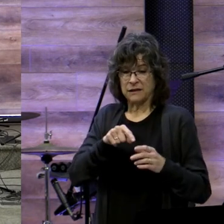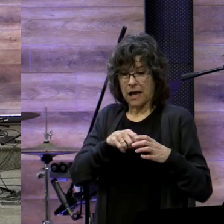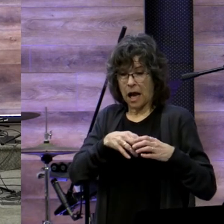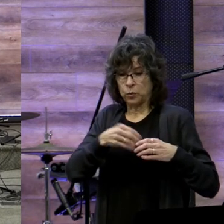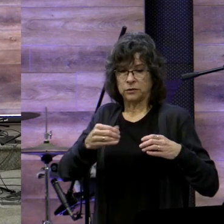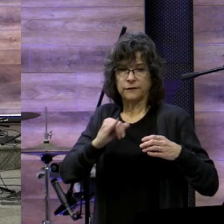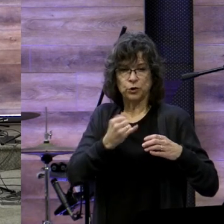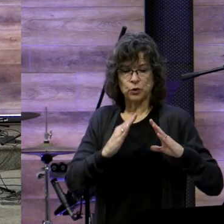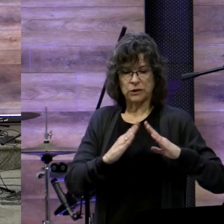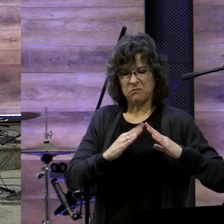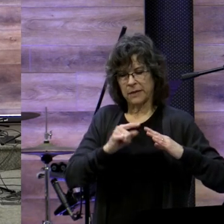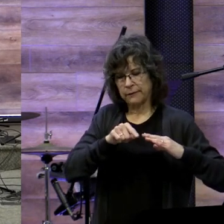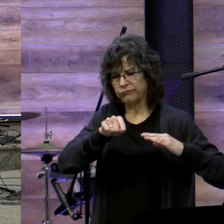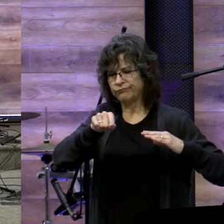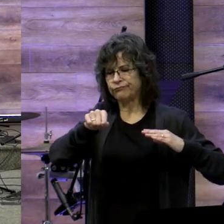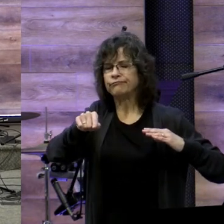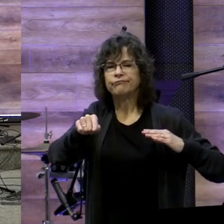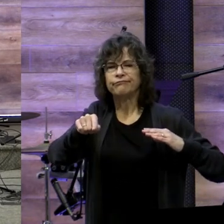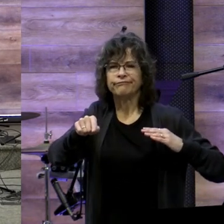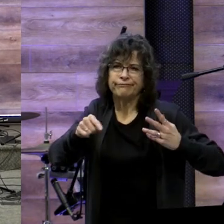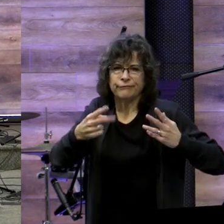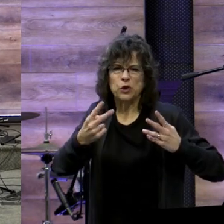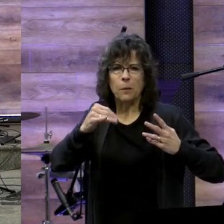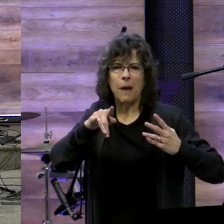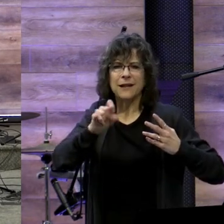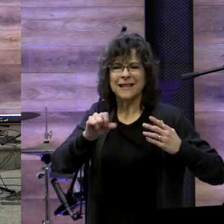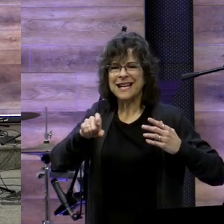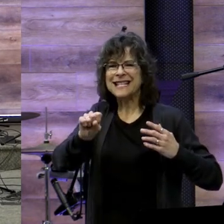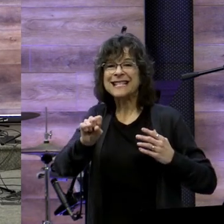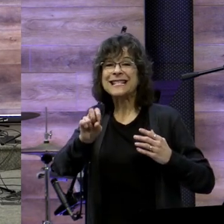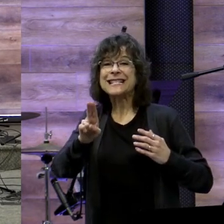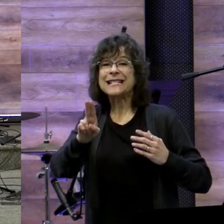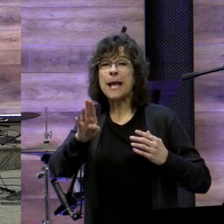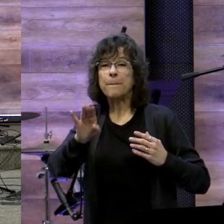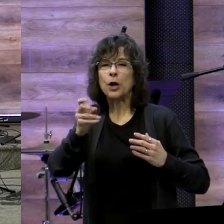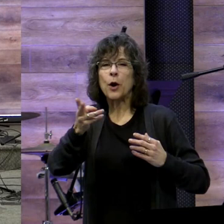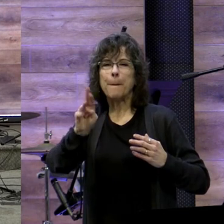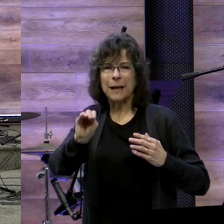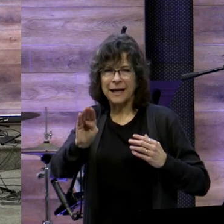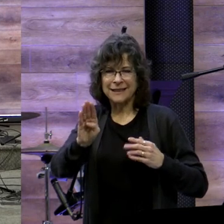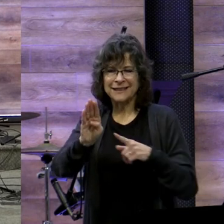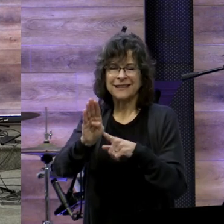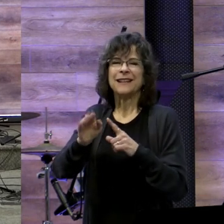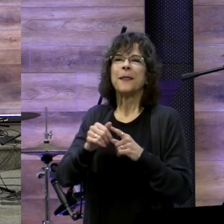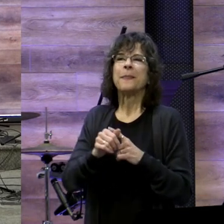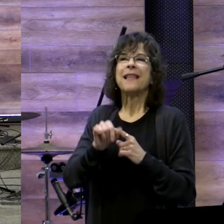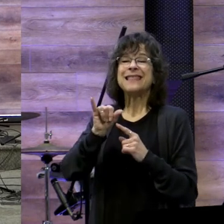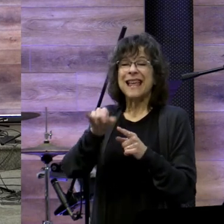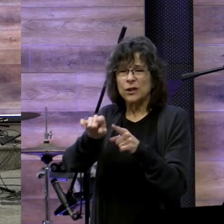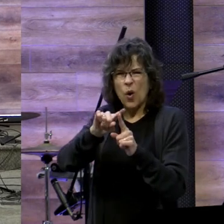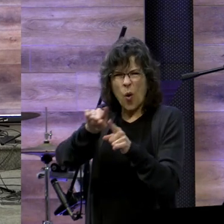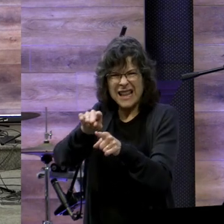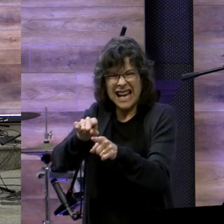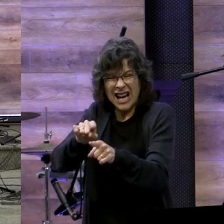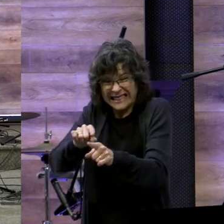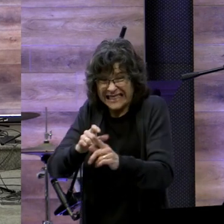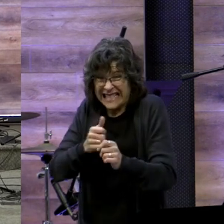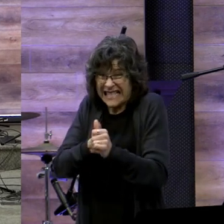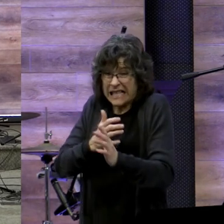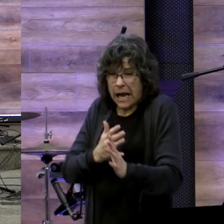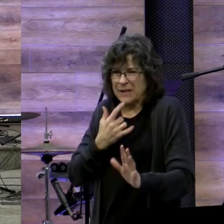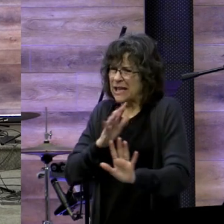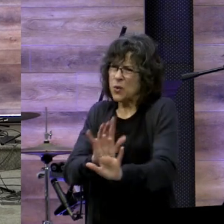the suburbs of Jerusalem, we could say. This is why his disciples are so nervous about going there. They know that going there could actually lead to